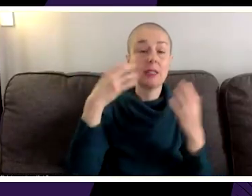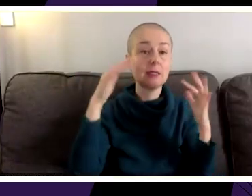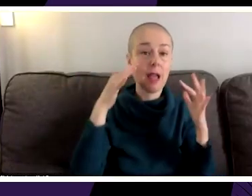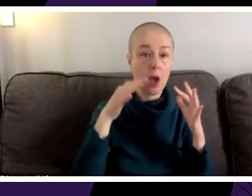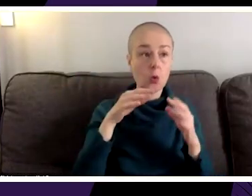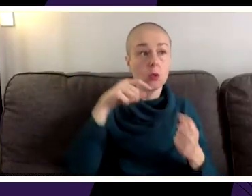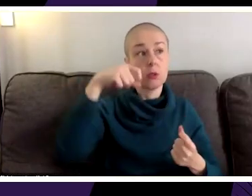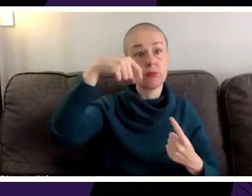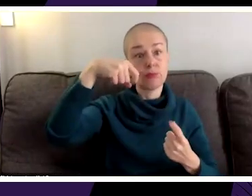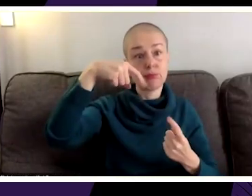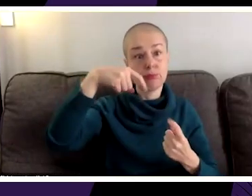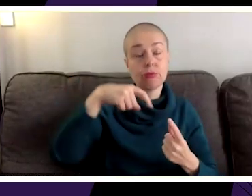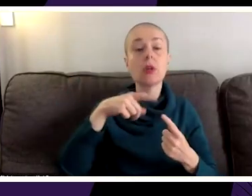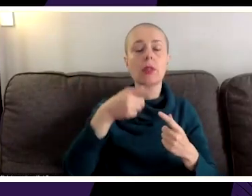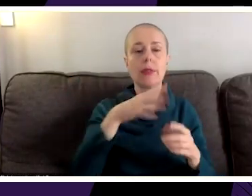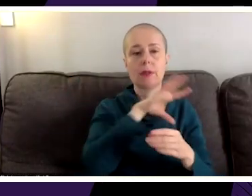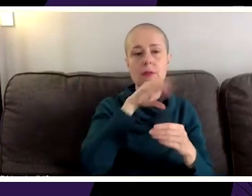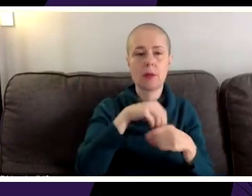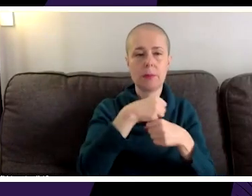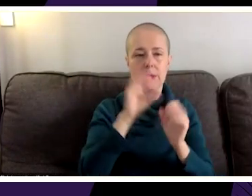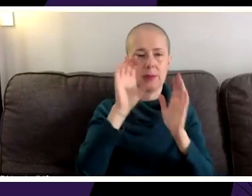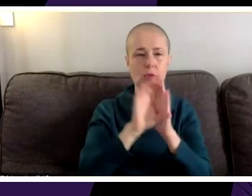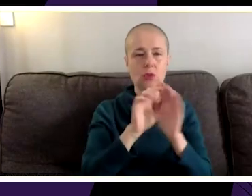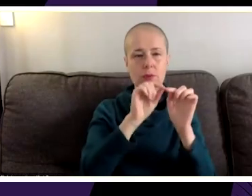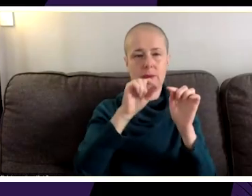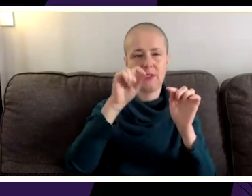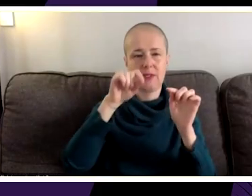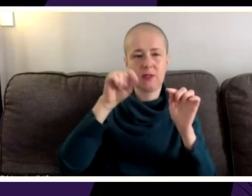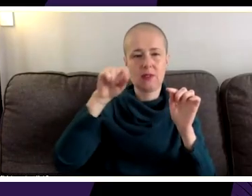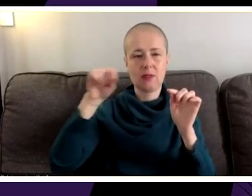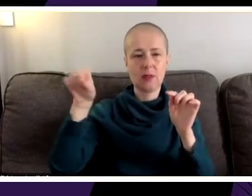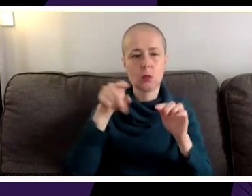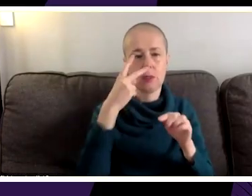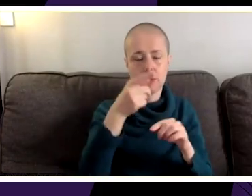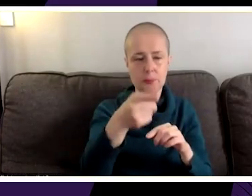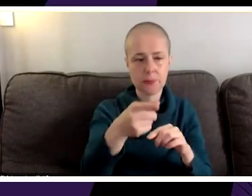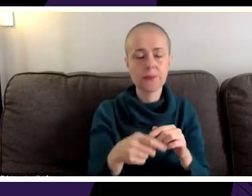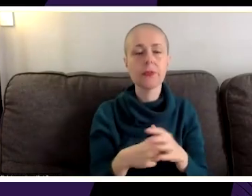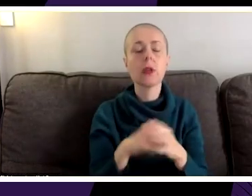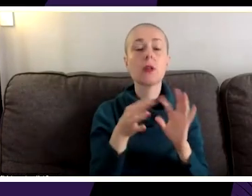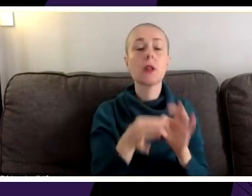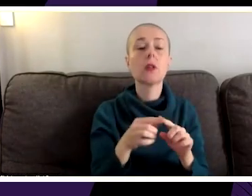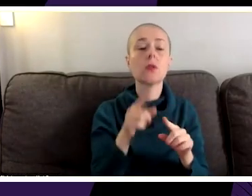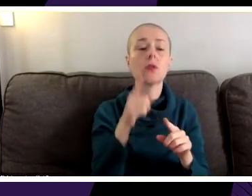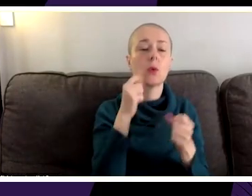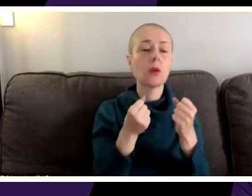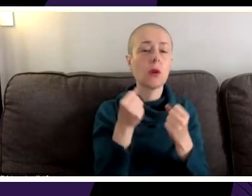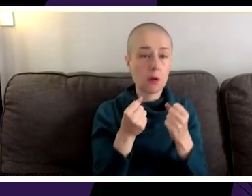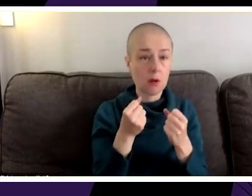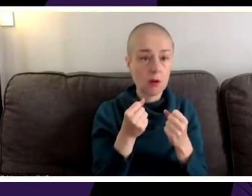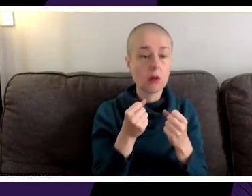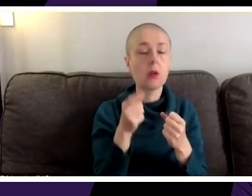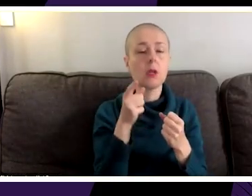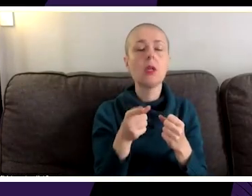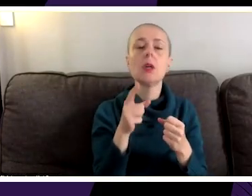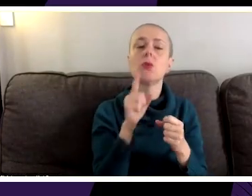signal. What we're seeing is the assembly of a sensor on a vehicle, which is intended to travel the streets of Mexico